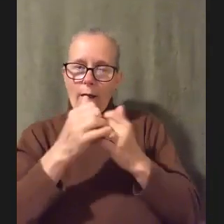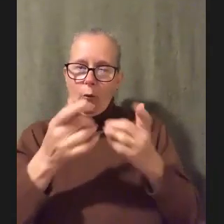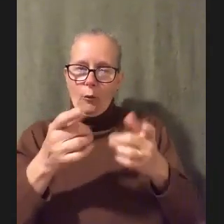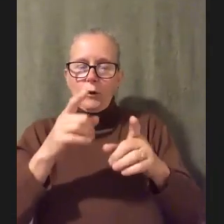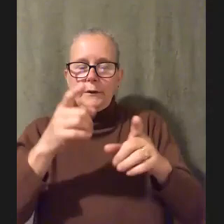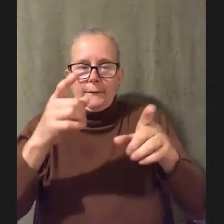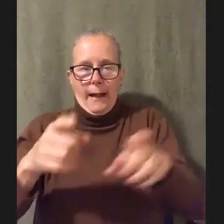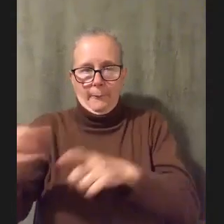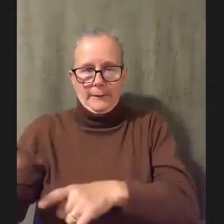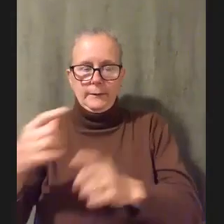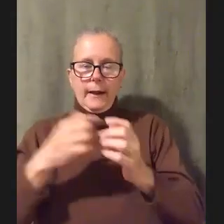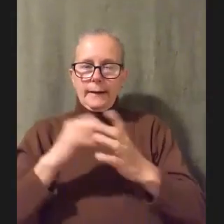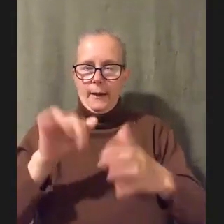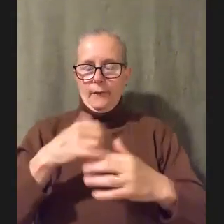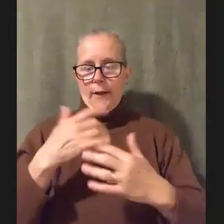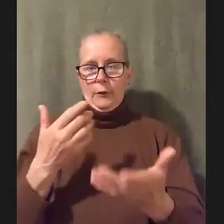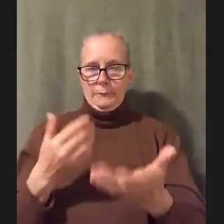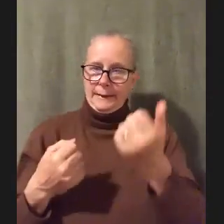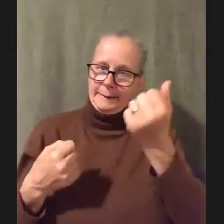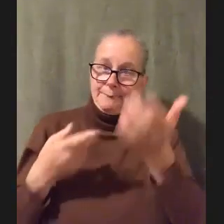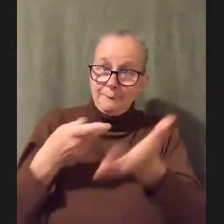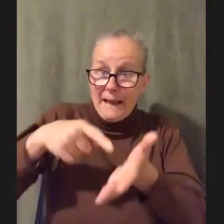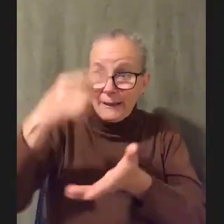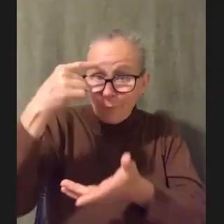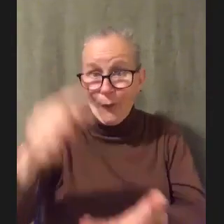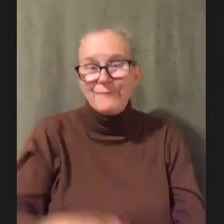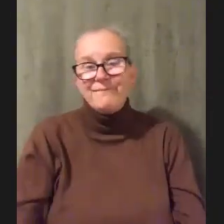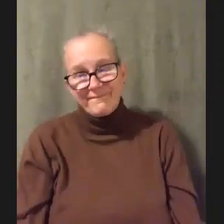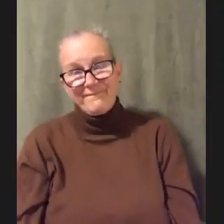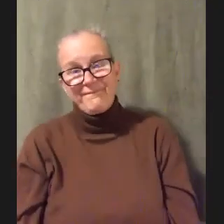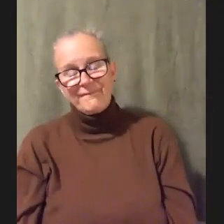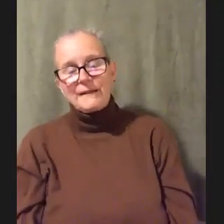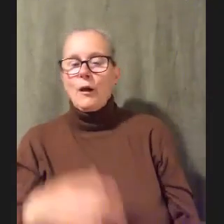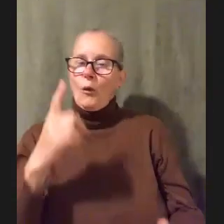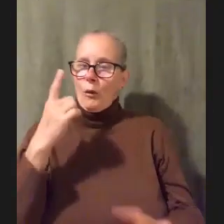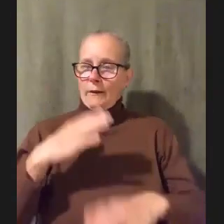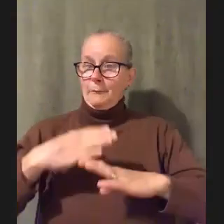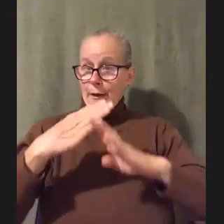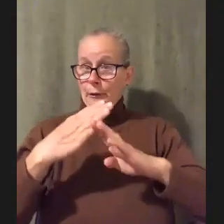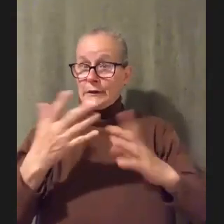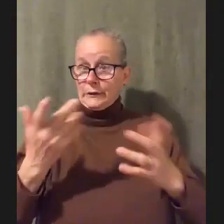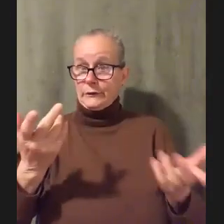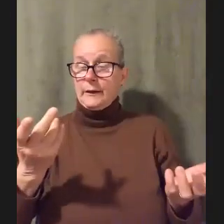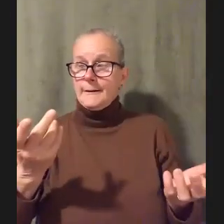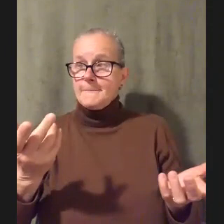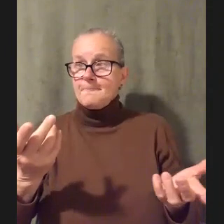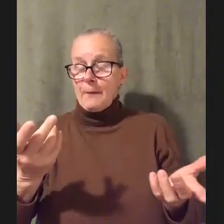all get paid for. And one of the barriers to us having,